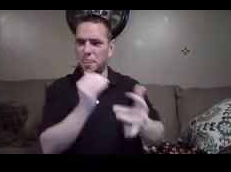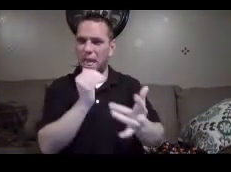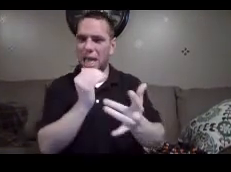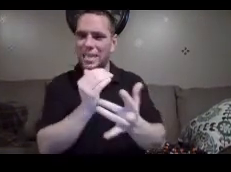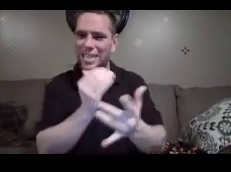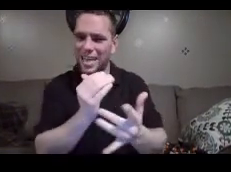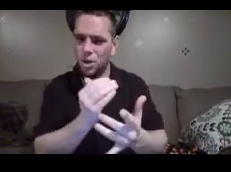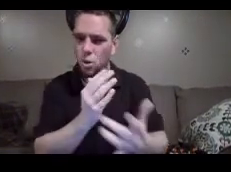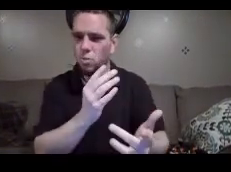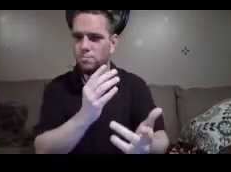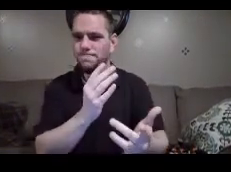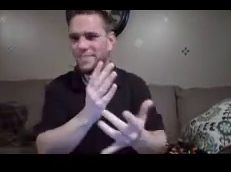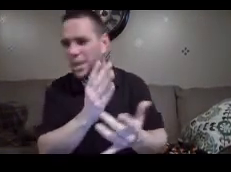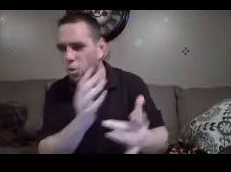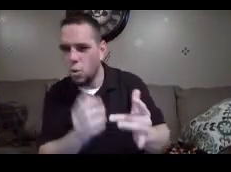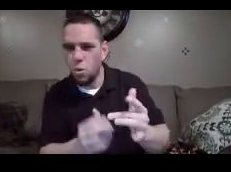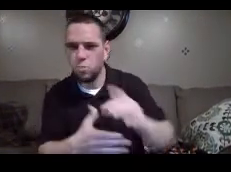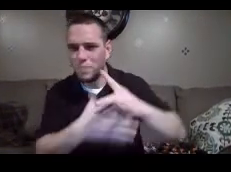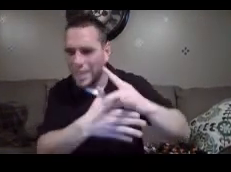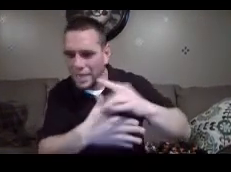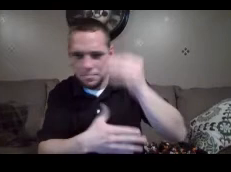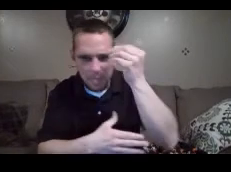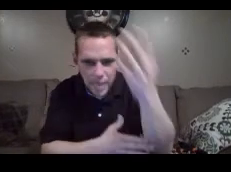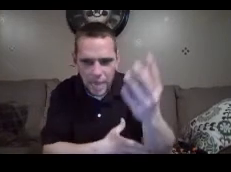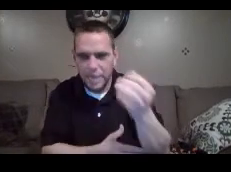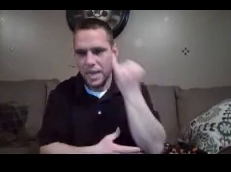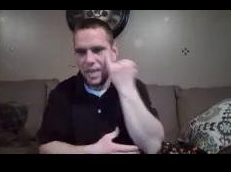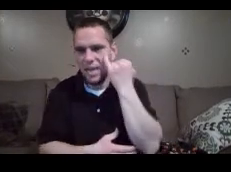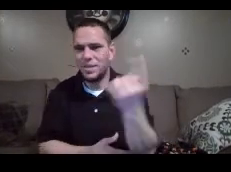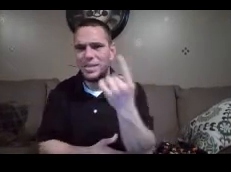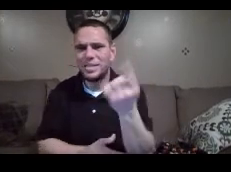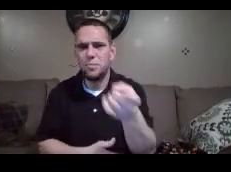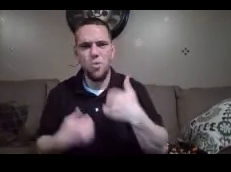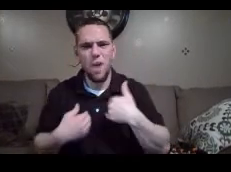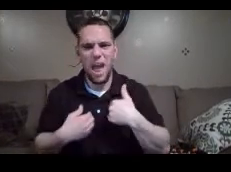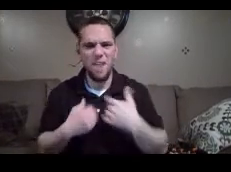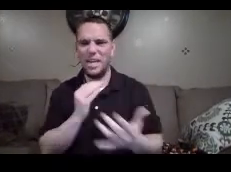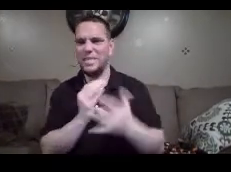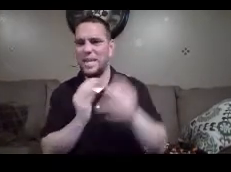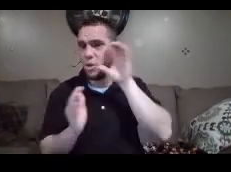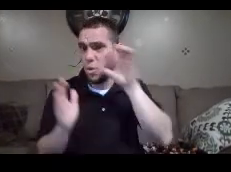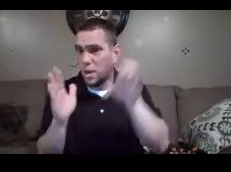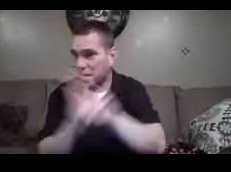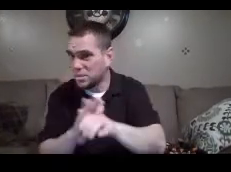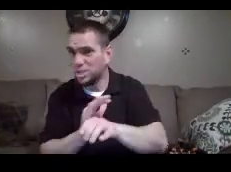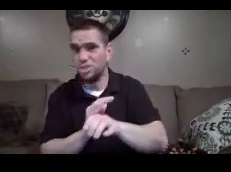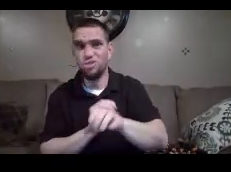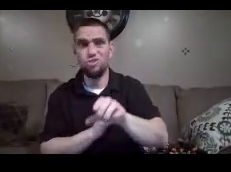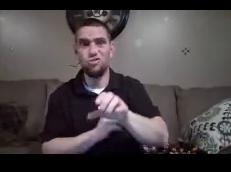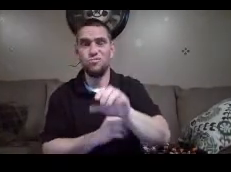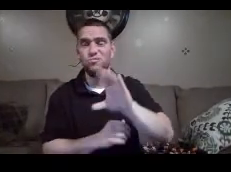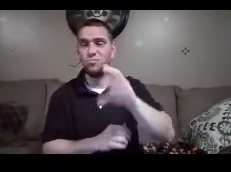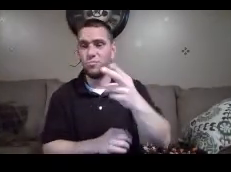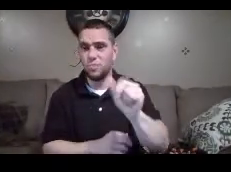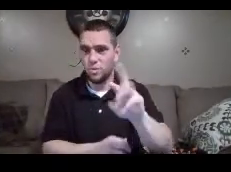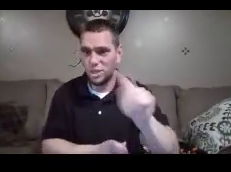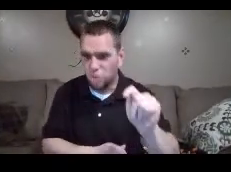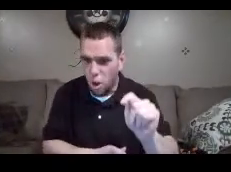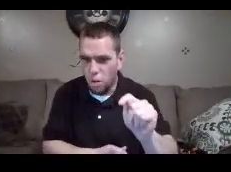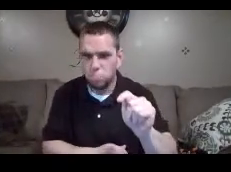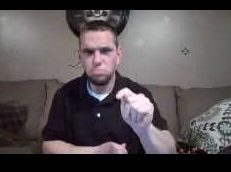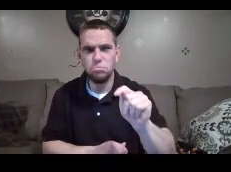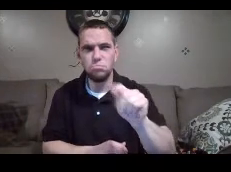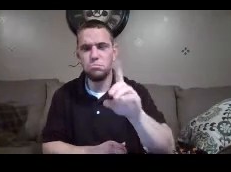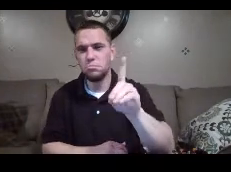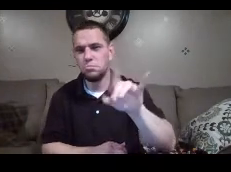content, I mean, really, if it's something that you have a technical image like a diagram or a chart, then definitely